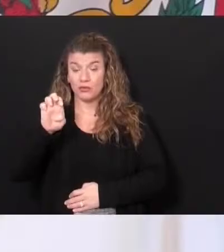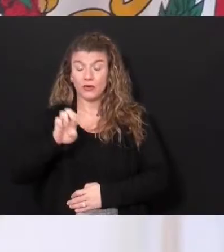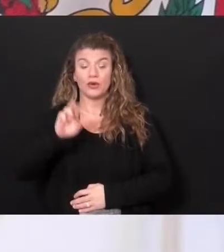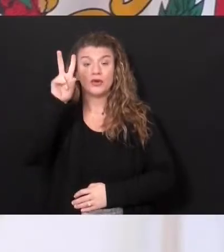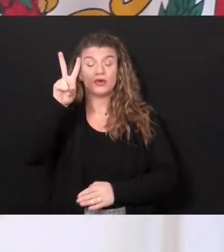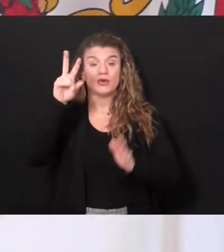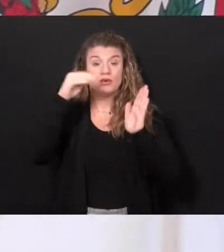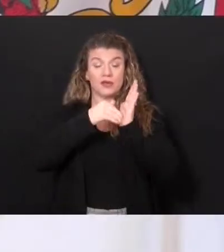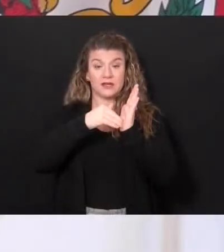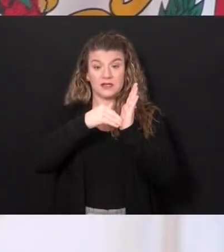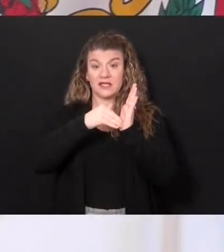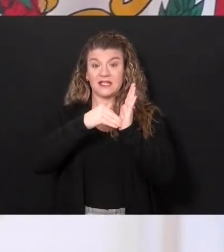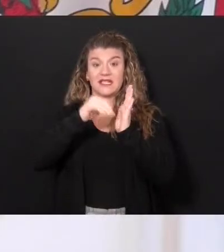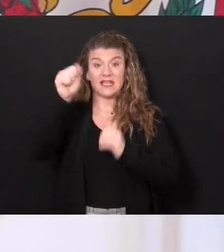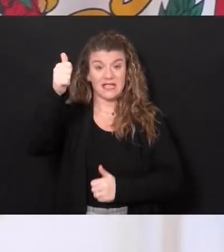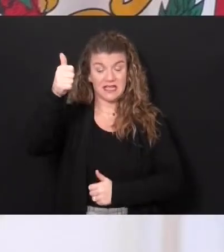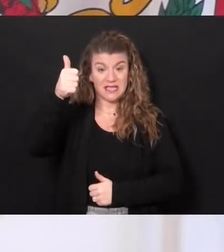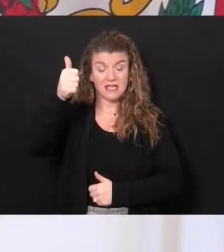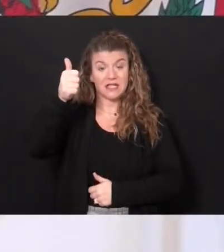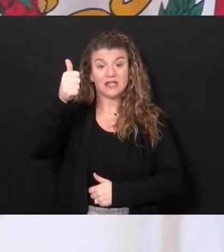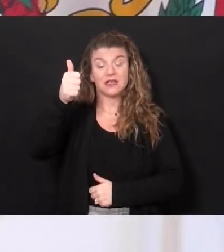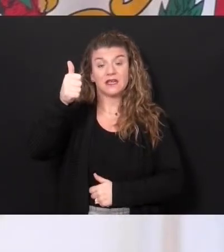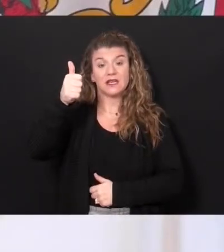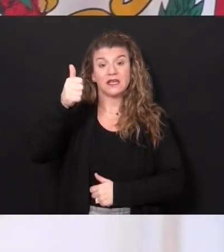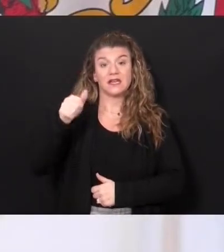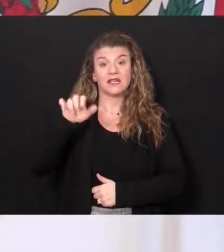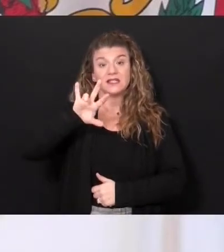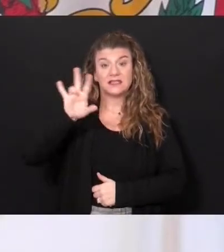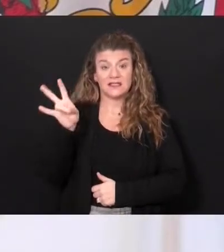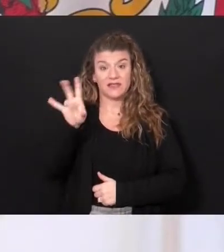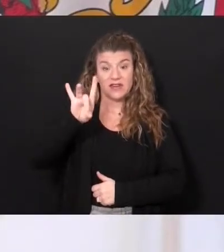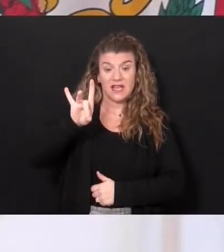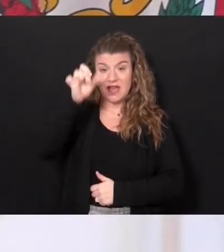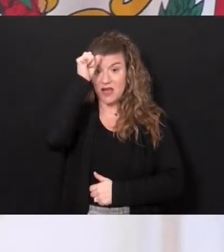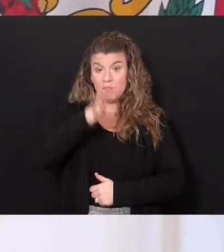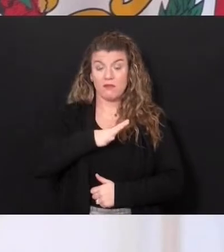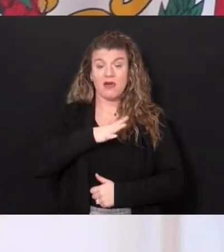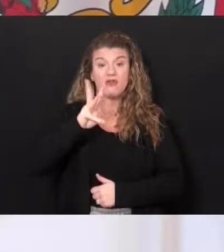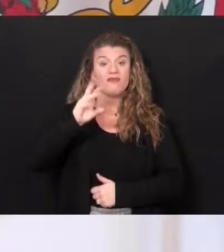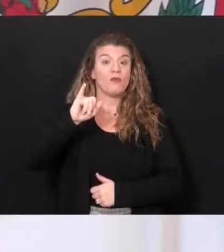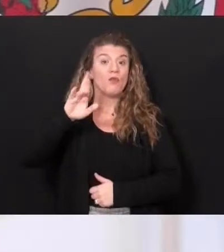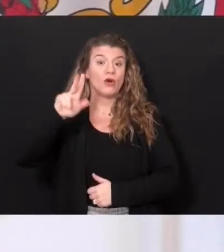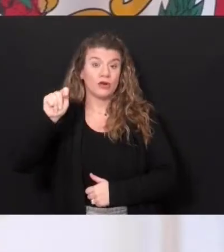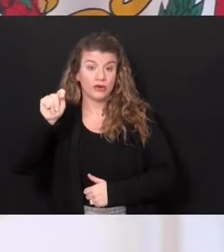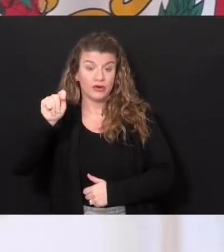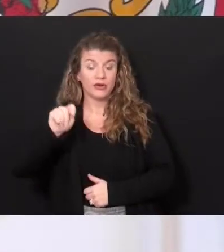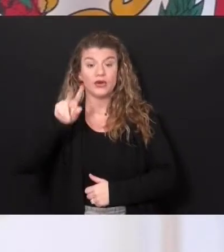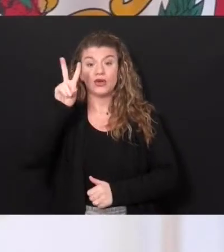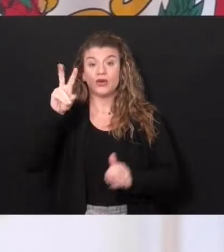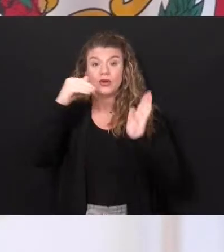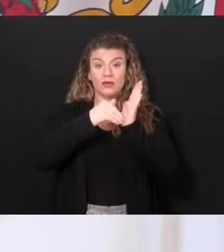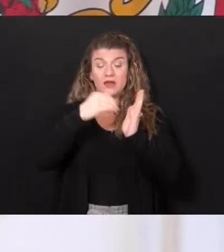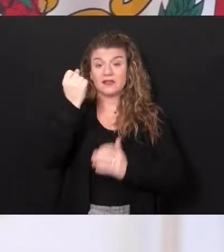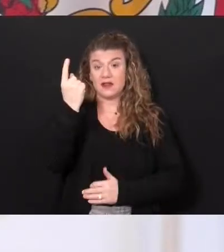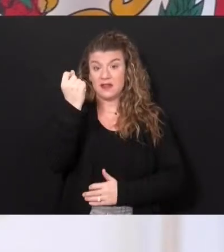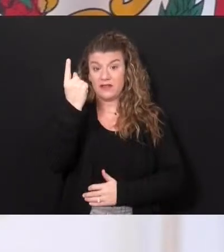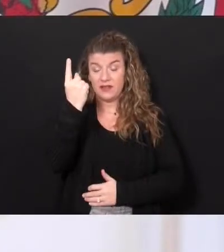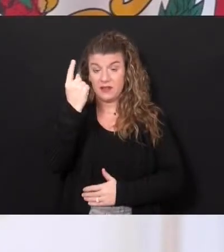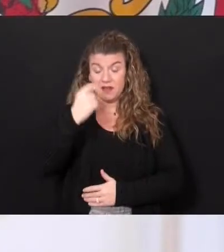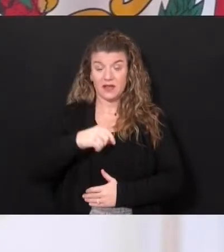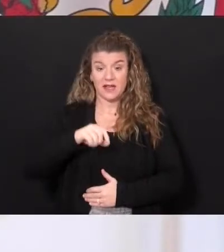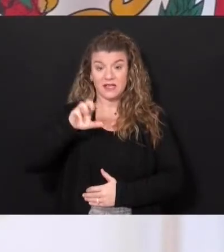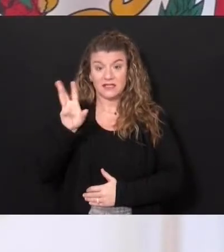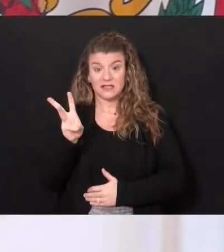The 2010 death, a 78-year-old male from Work County. The 2011 death,